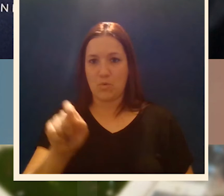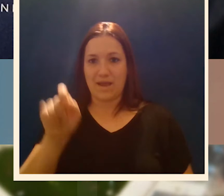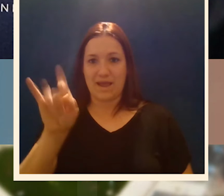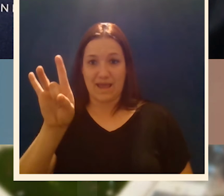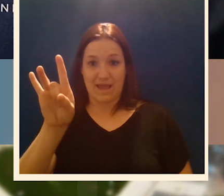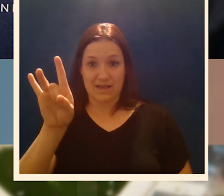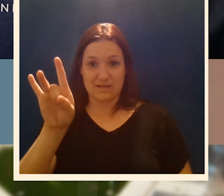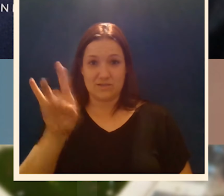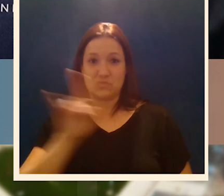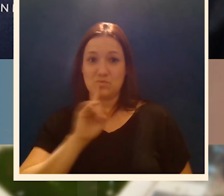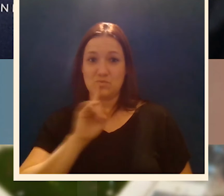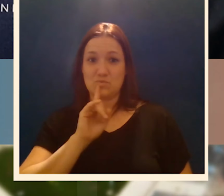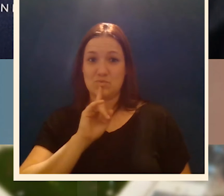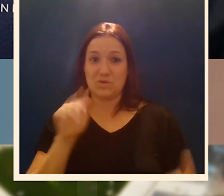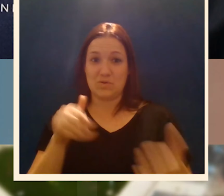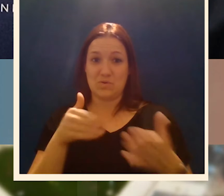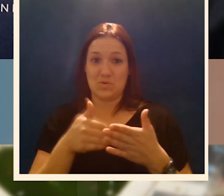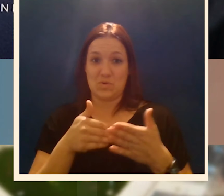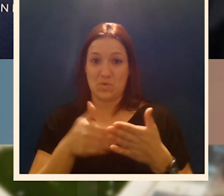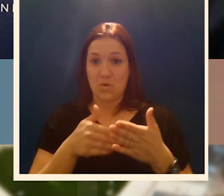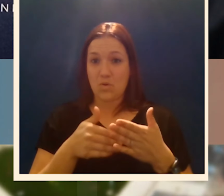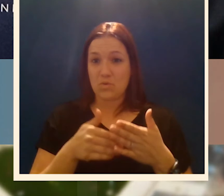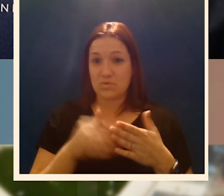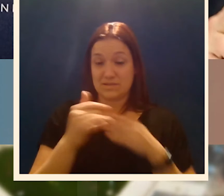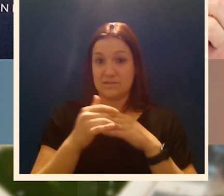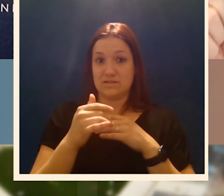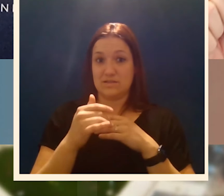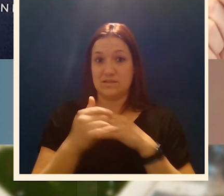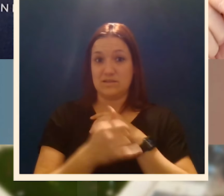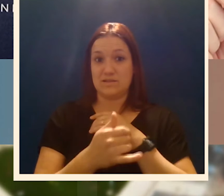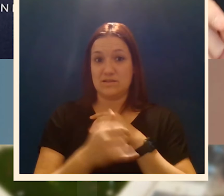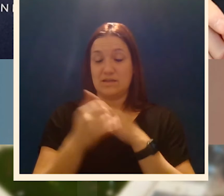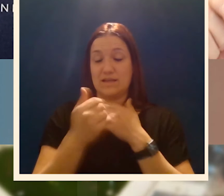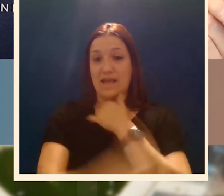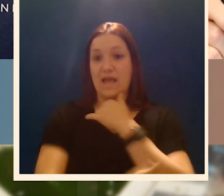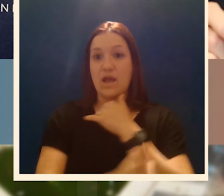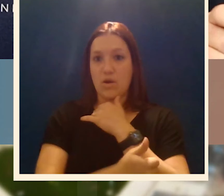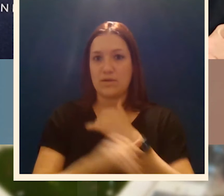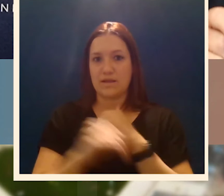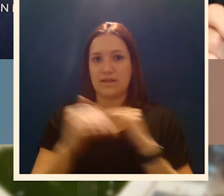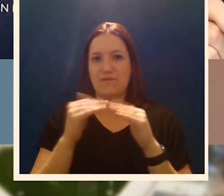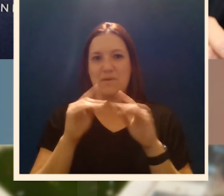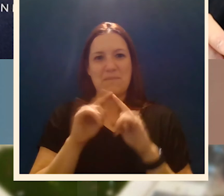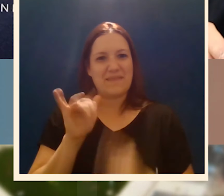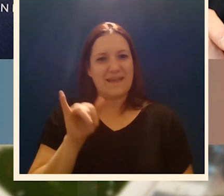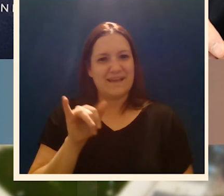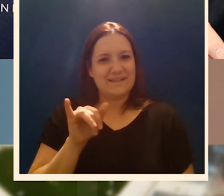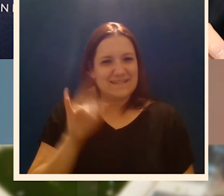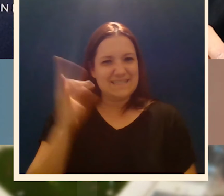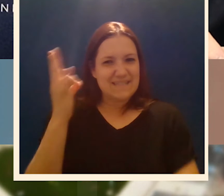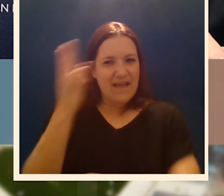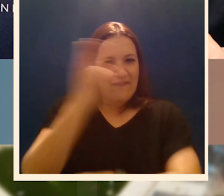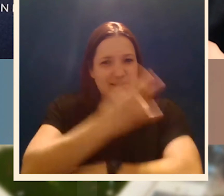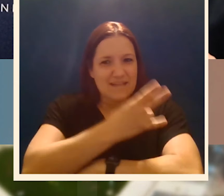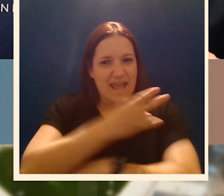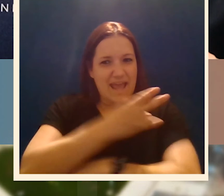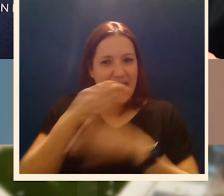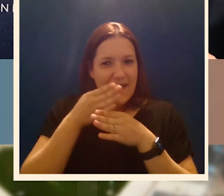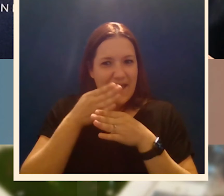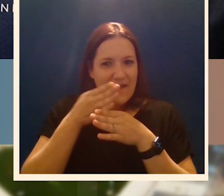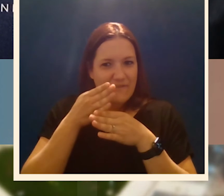very close to the county-wide level. But that just testy little 7-day average number of new cases